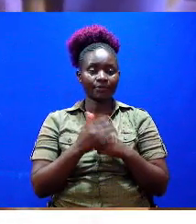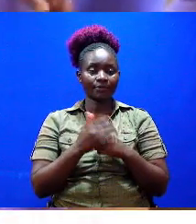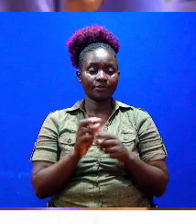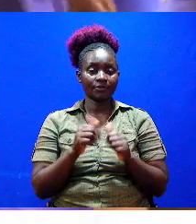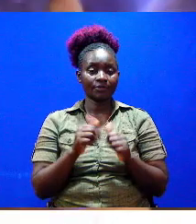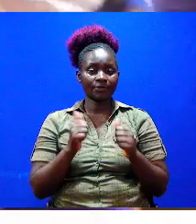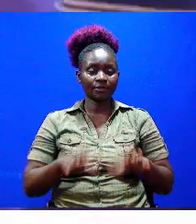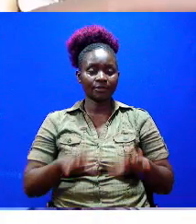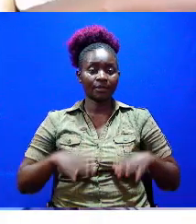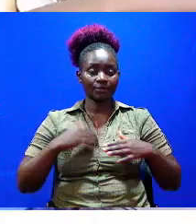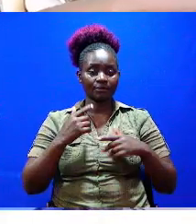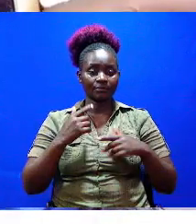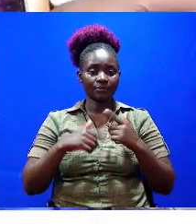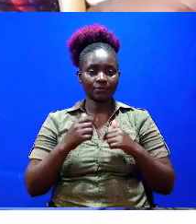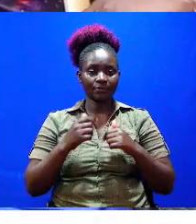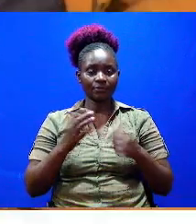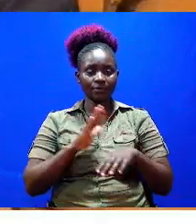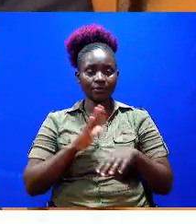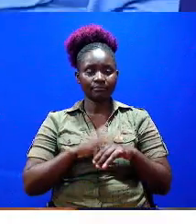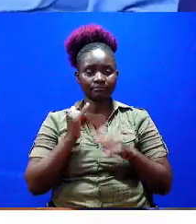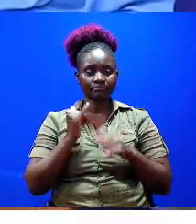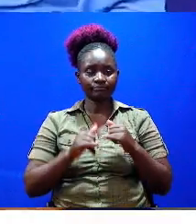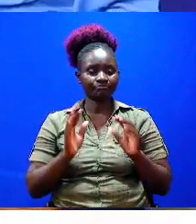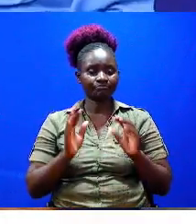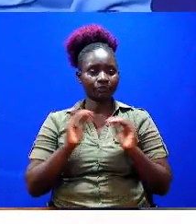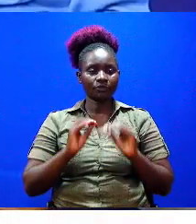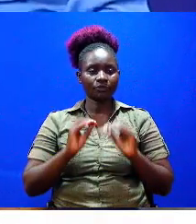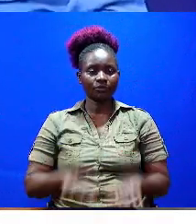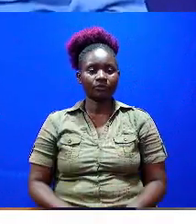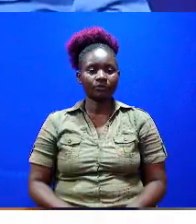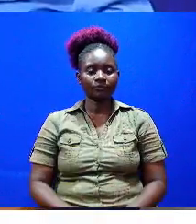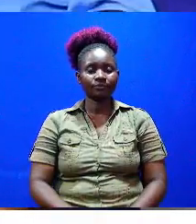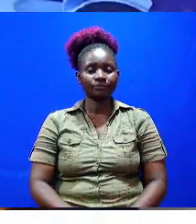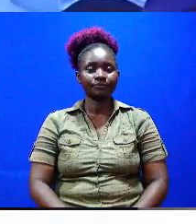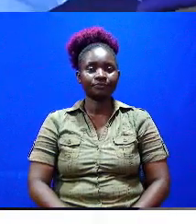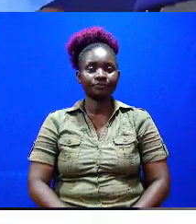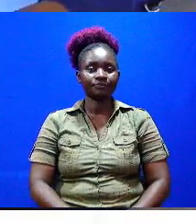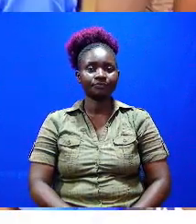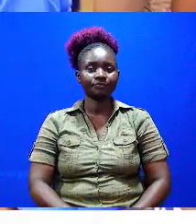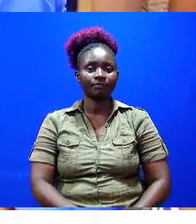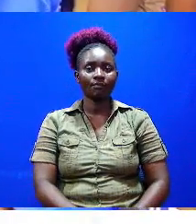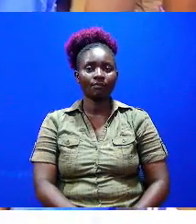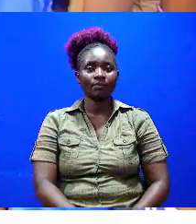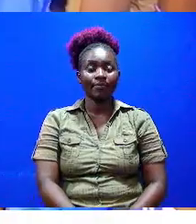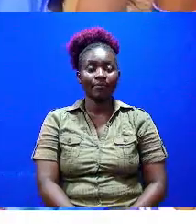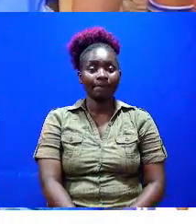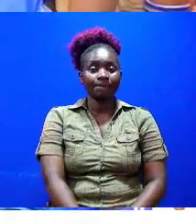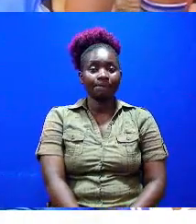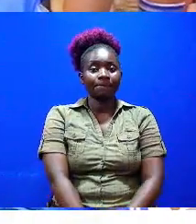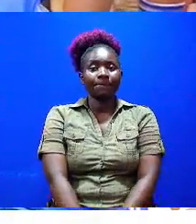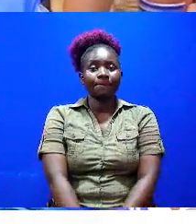still on it's not the end of life reporter ya igeta seniki ya ndizi tv ile taliane Mildred Momanyi